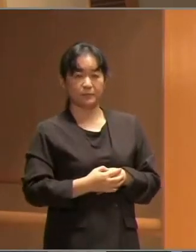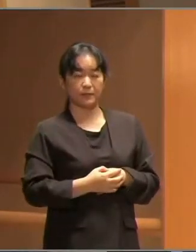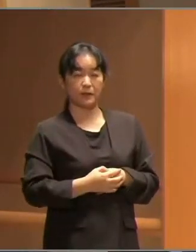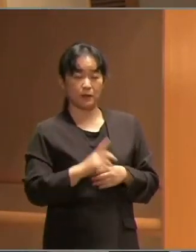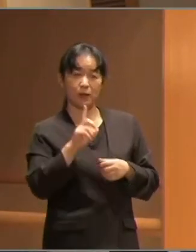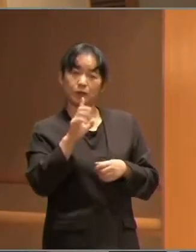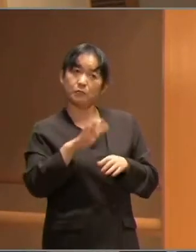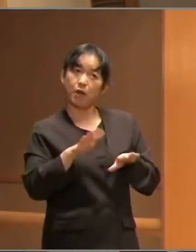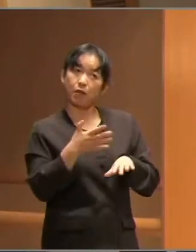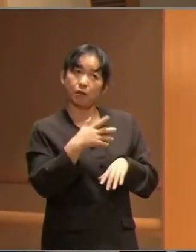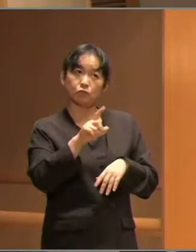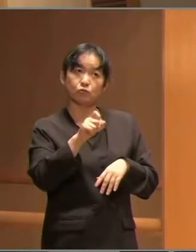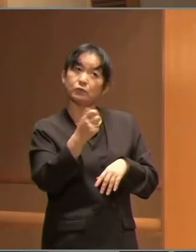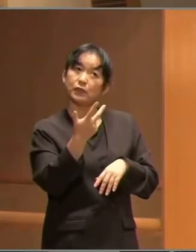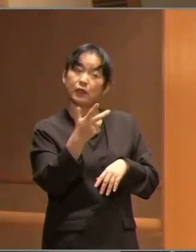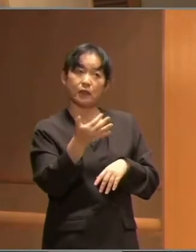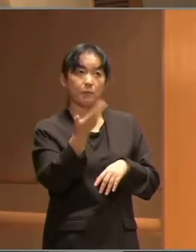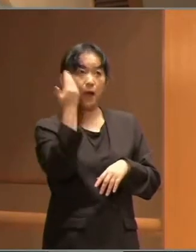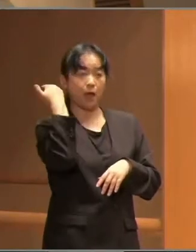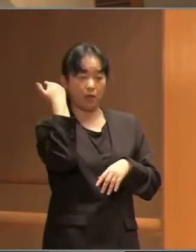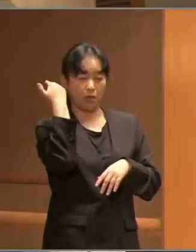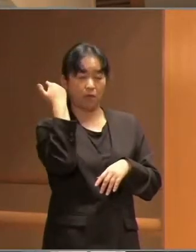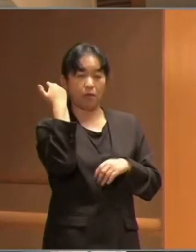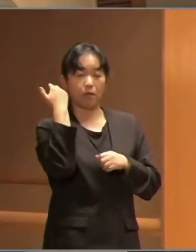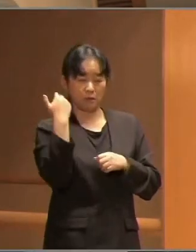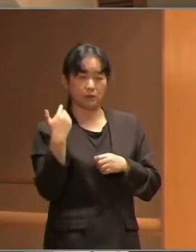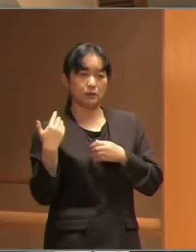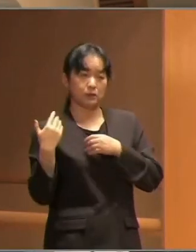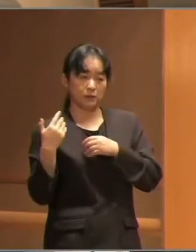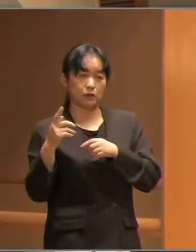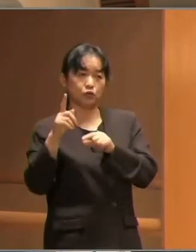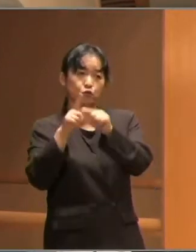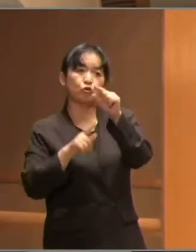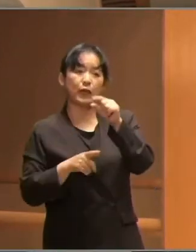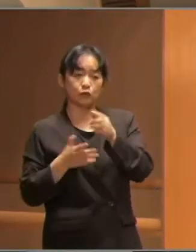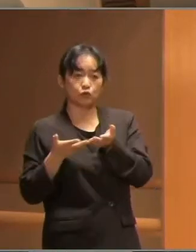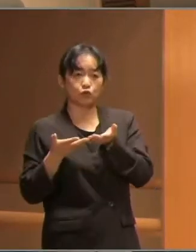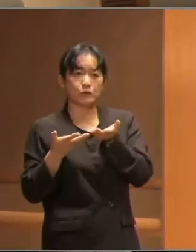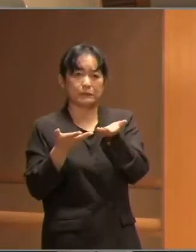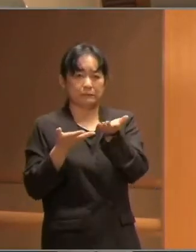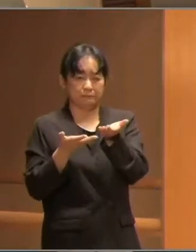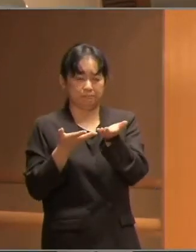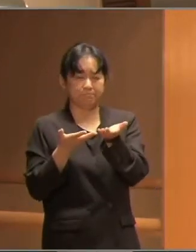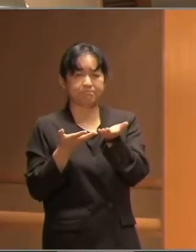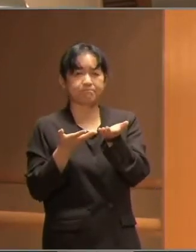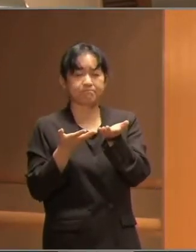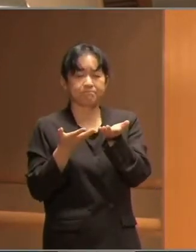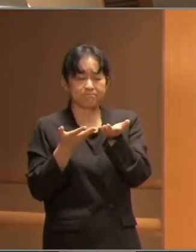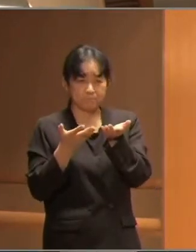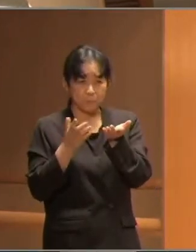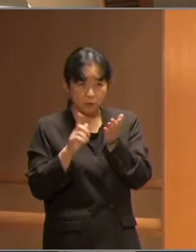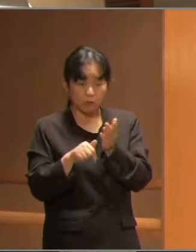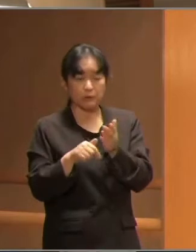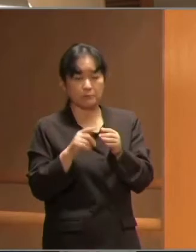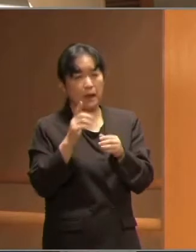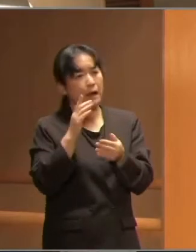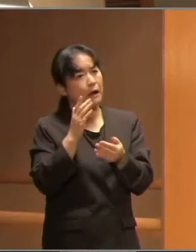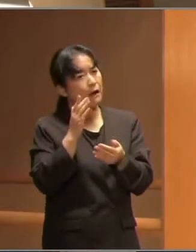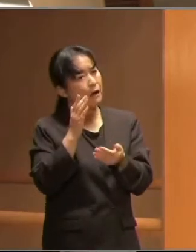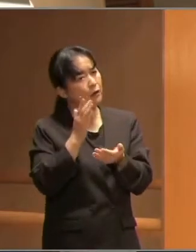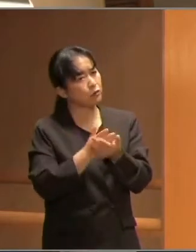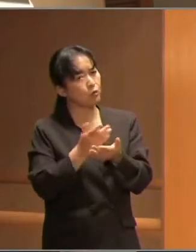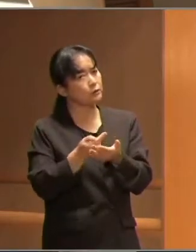about that. And 17 years ago, when there was this big earthquake in the northern